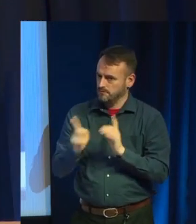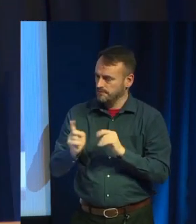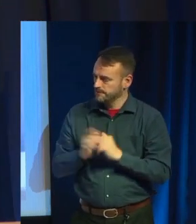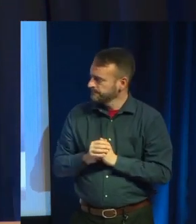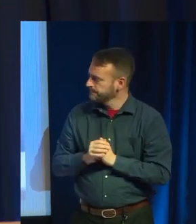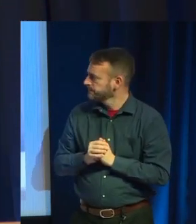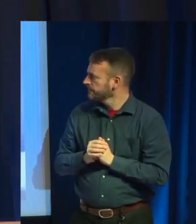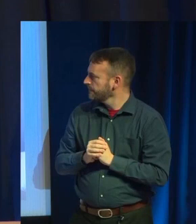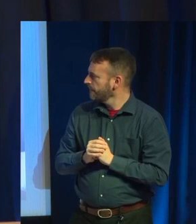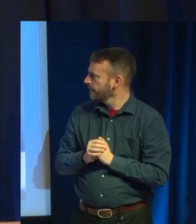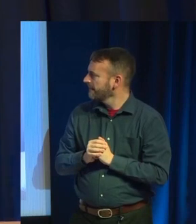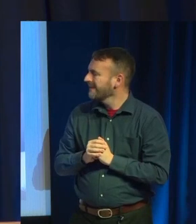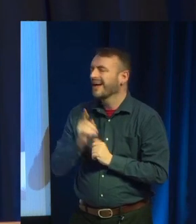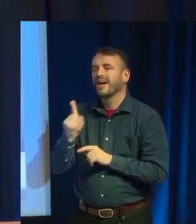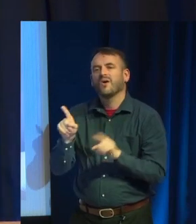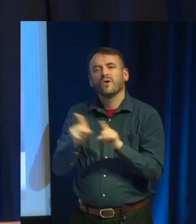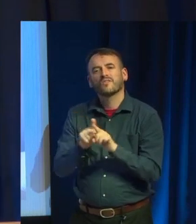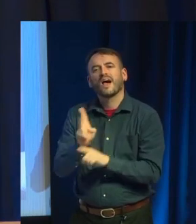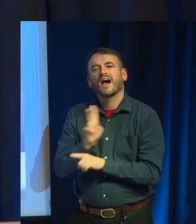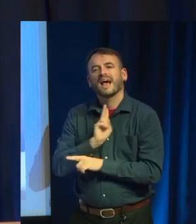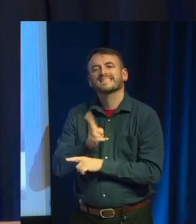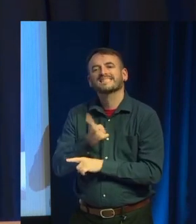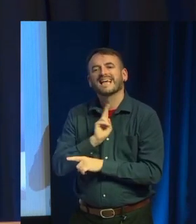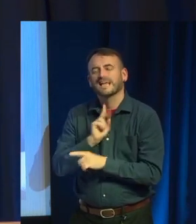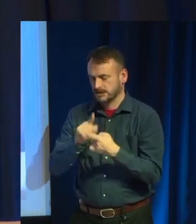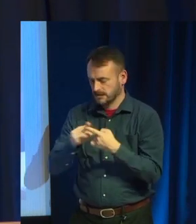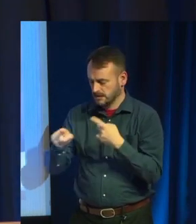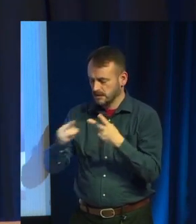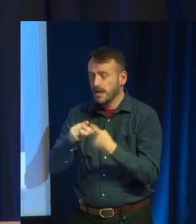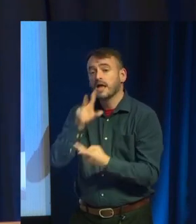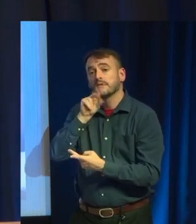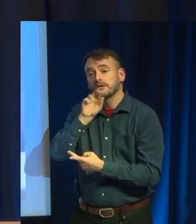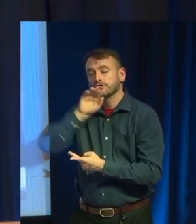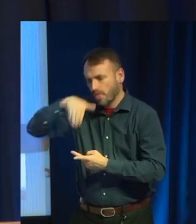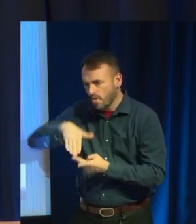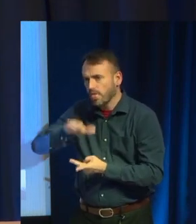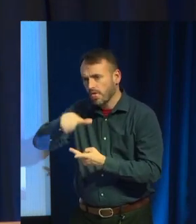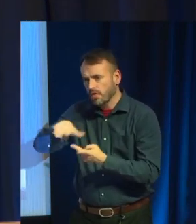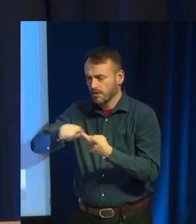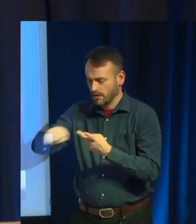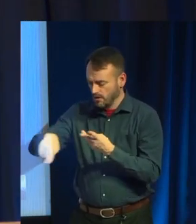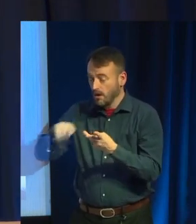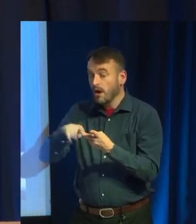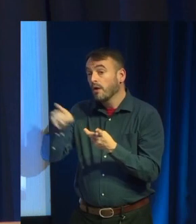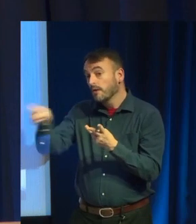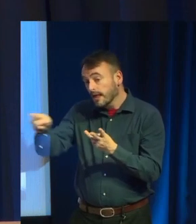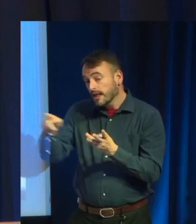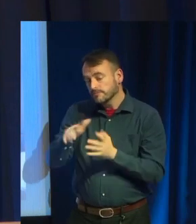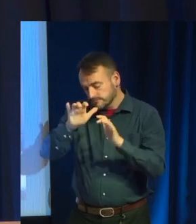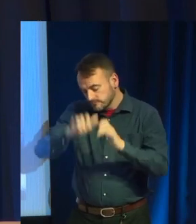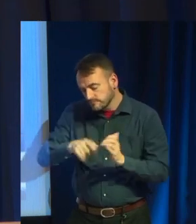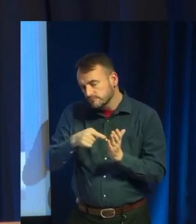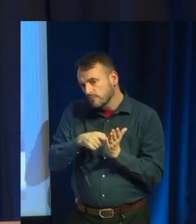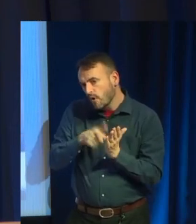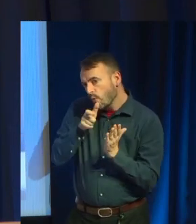different accents, different speech patterns, different use of words. Basically all the things you would also do if you write a character